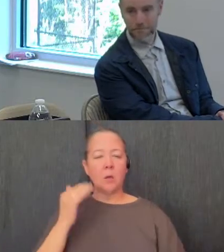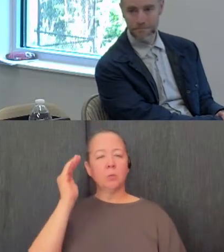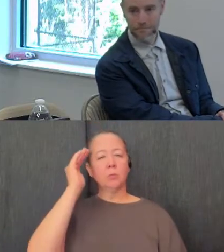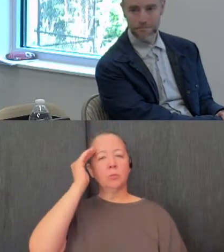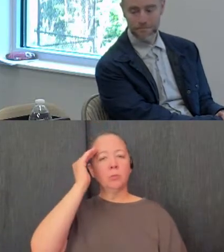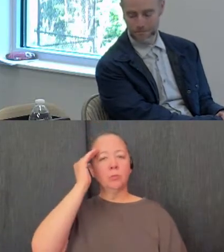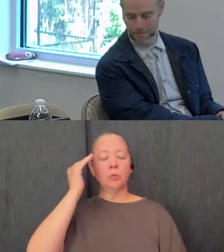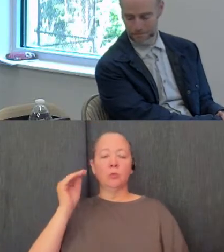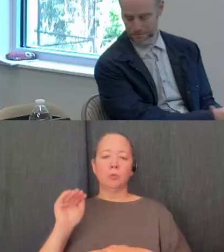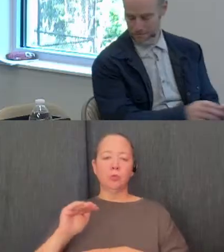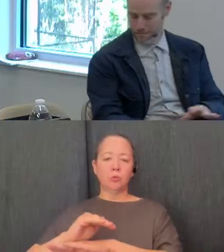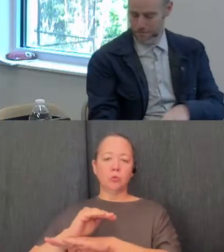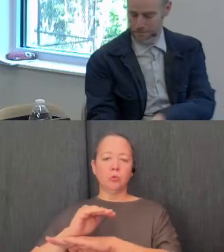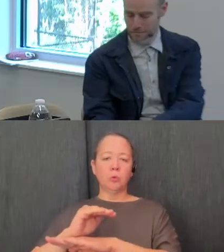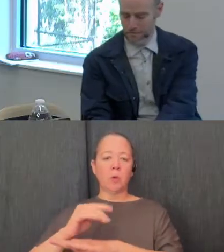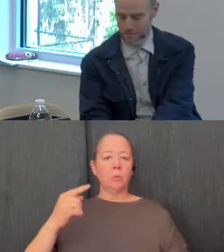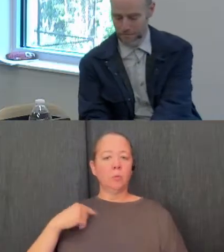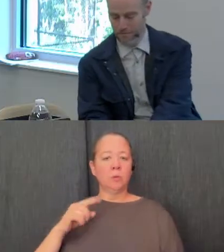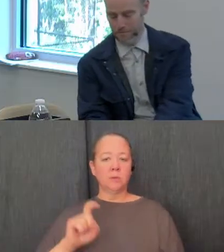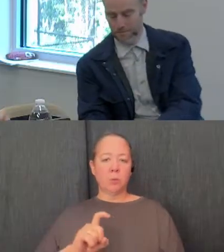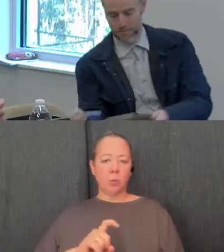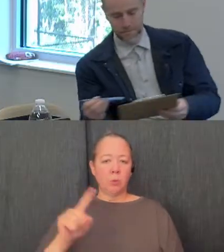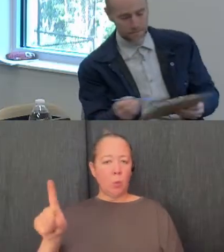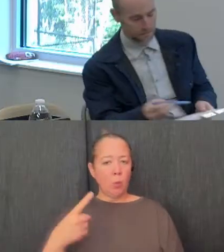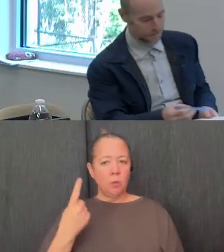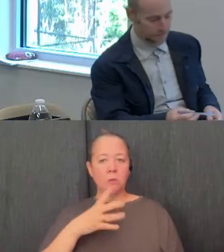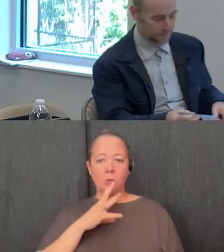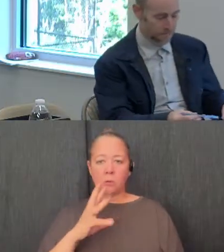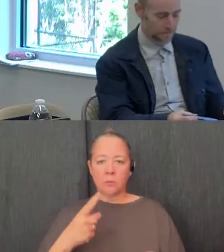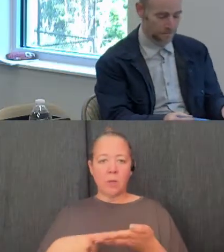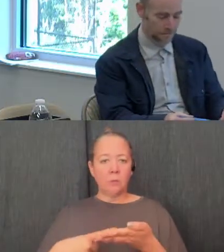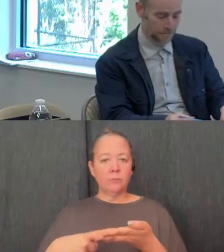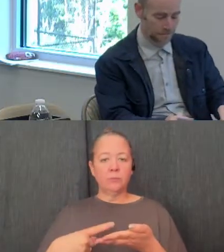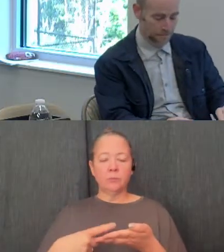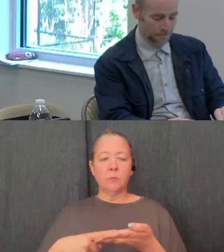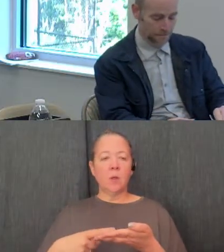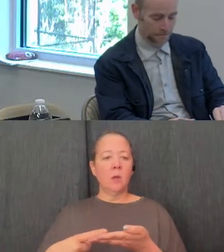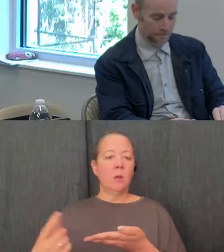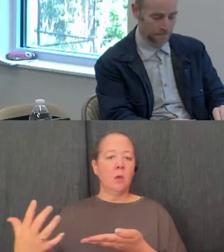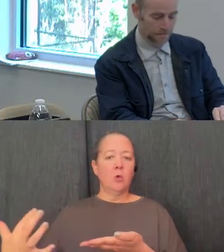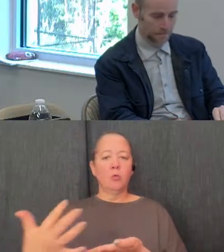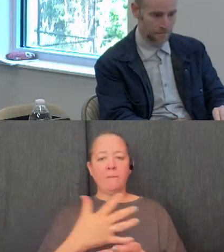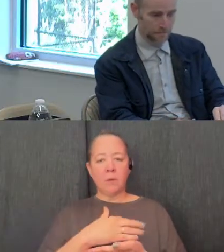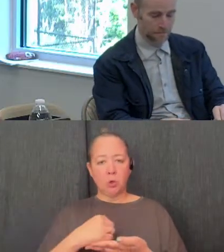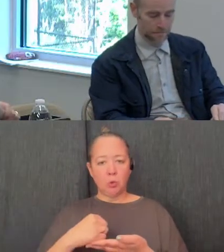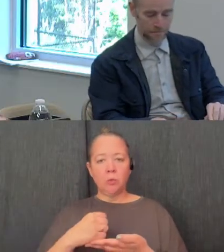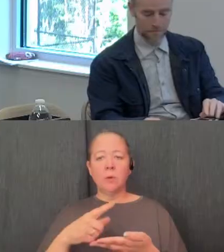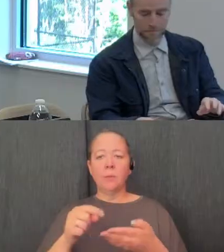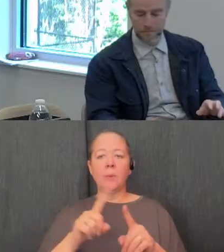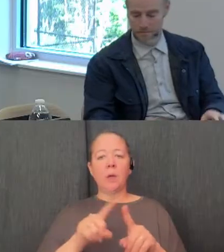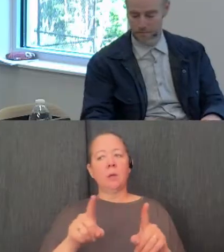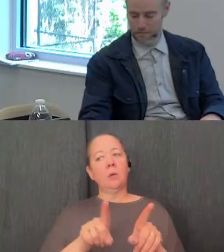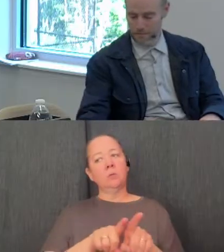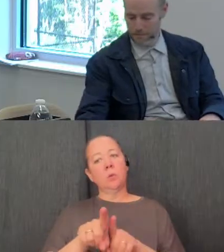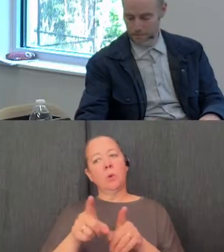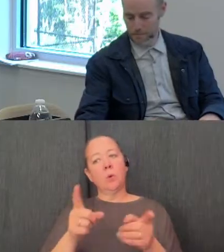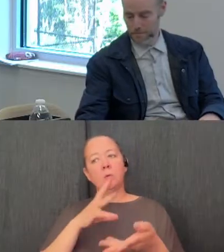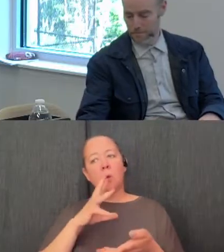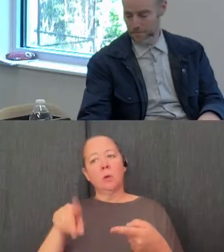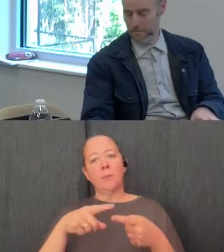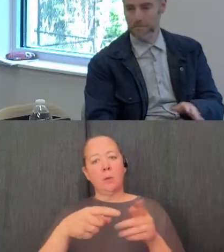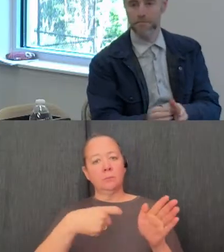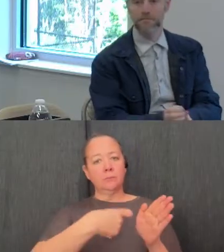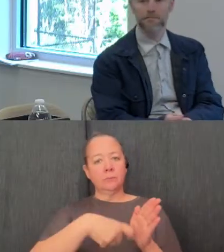tonight we're supposed to only be talking about revenue, but I'd like to talk about expenditures. I am pleased to see that